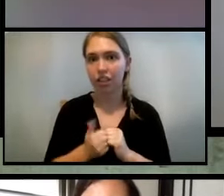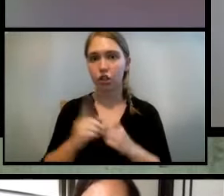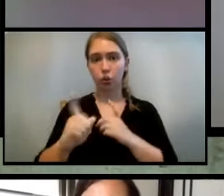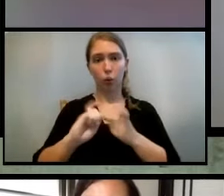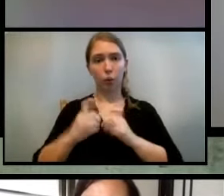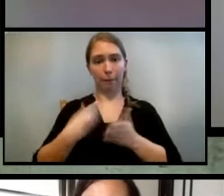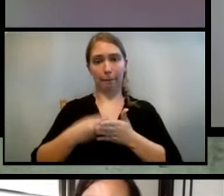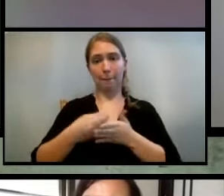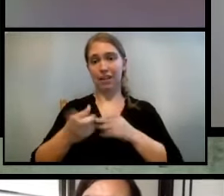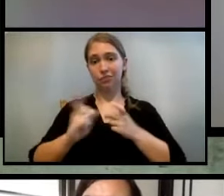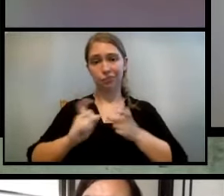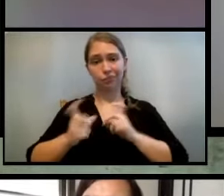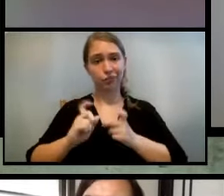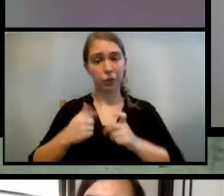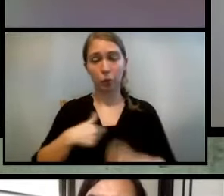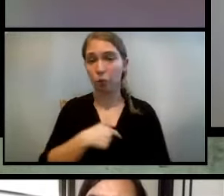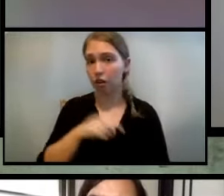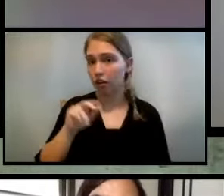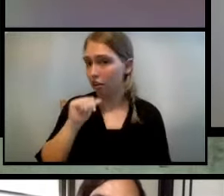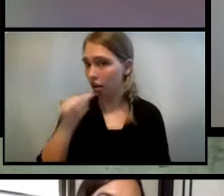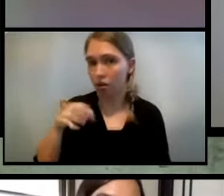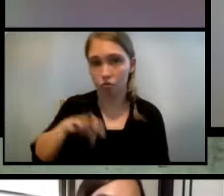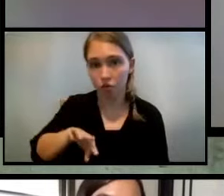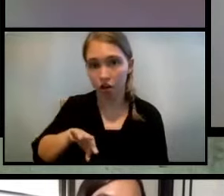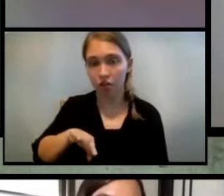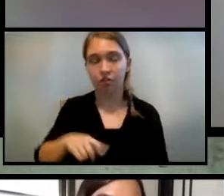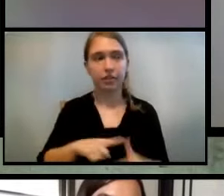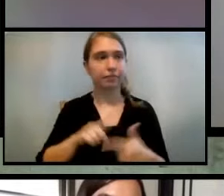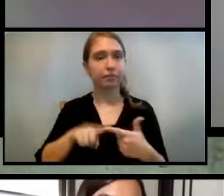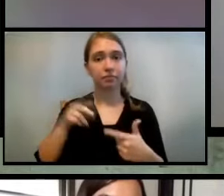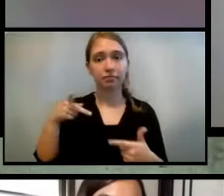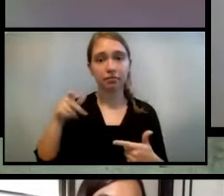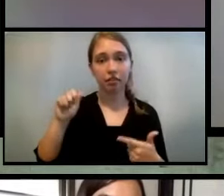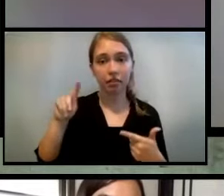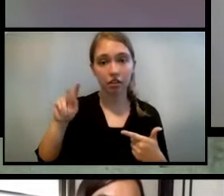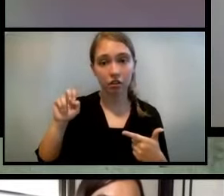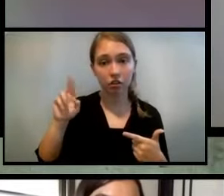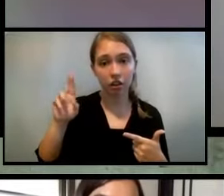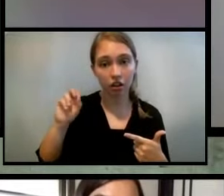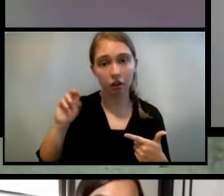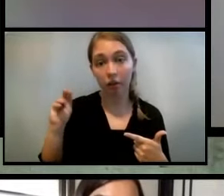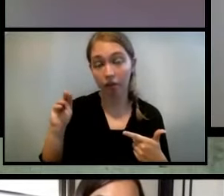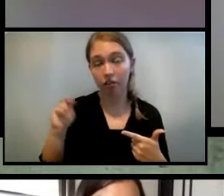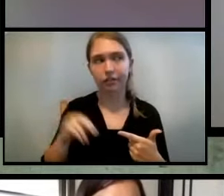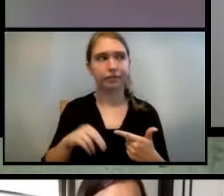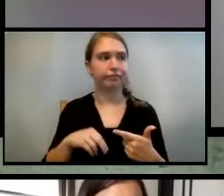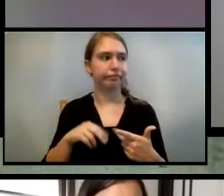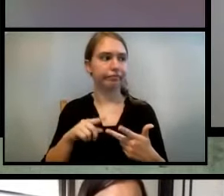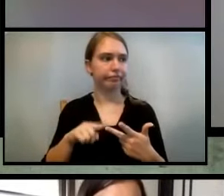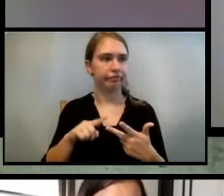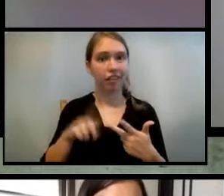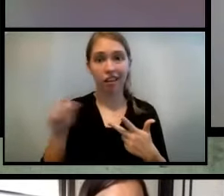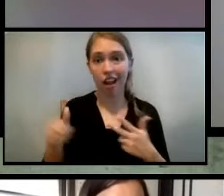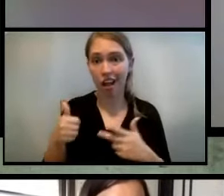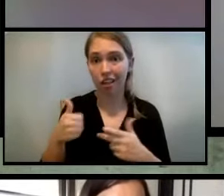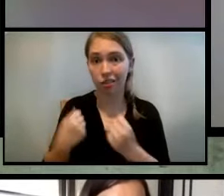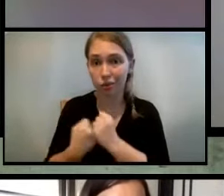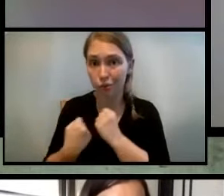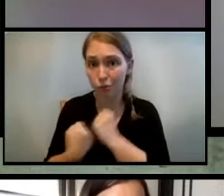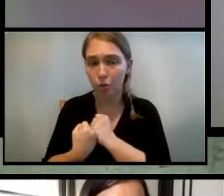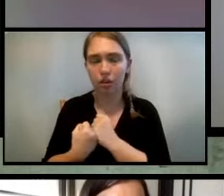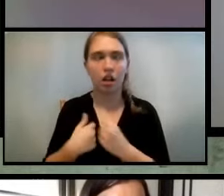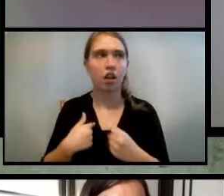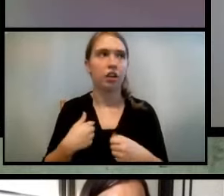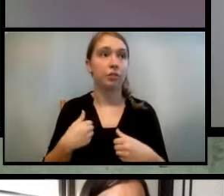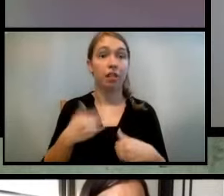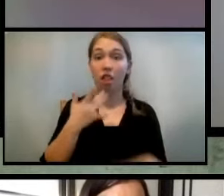donated ebook subscribers, the Patreon supporters. So I feel completely grateful for all of